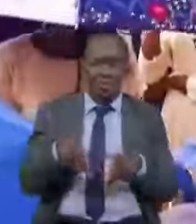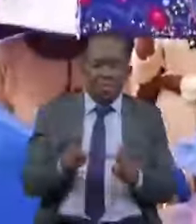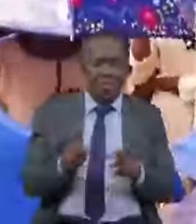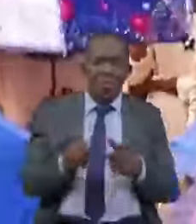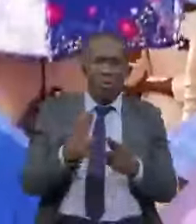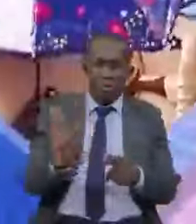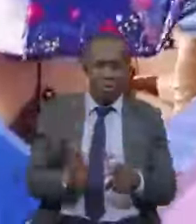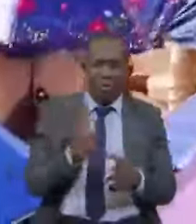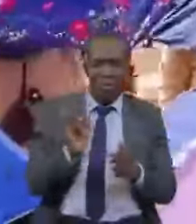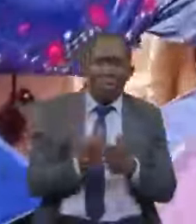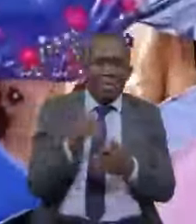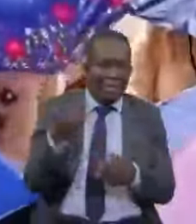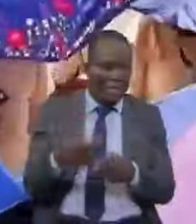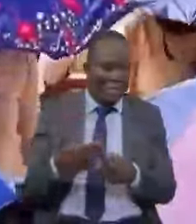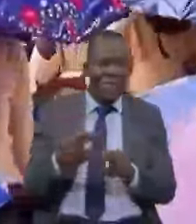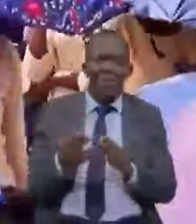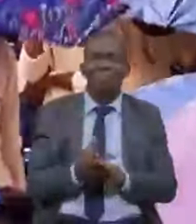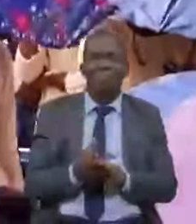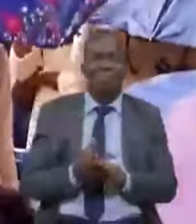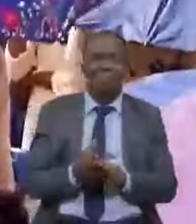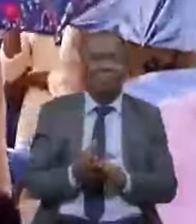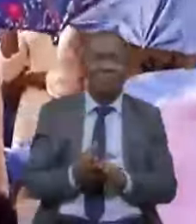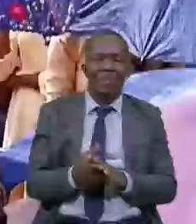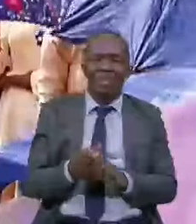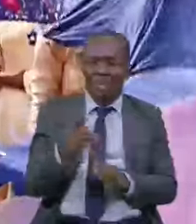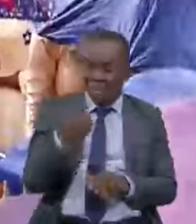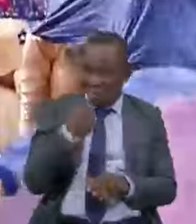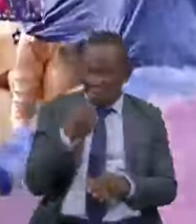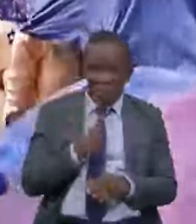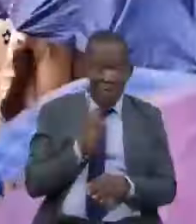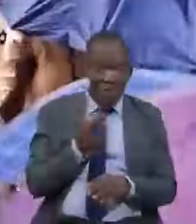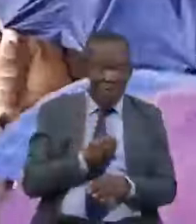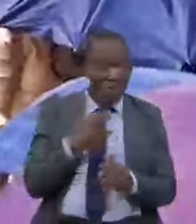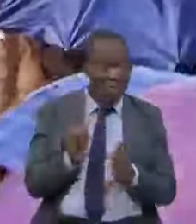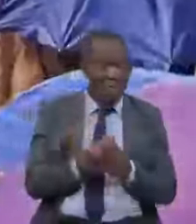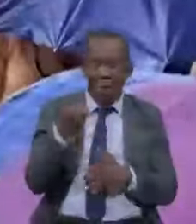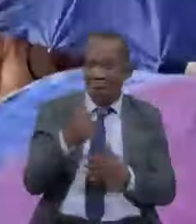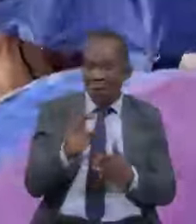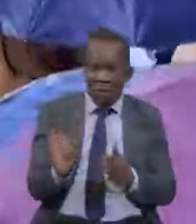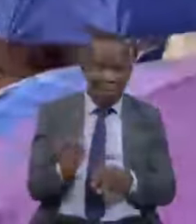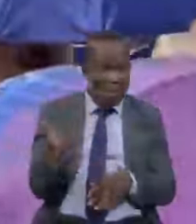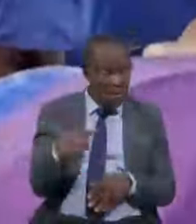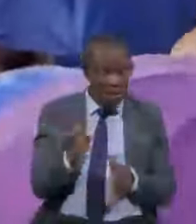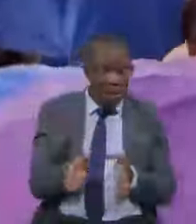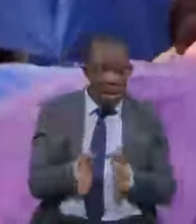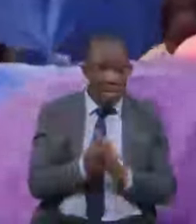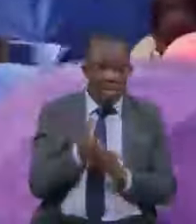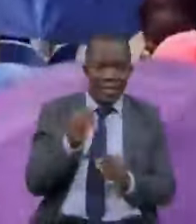And he says, whatsoever you ask in my name, that I will do,